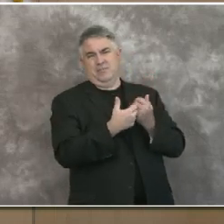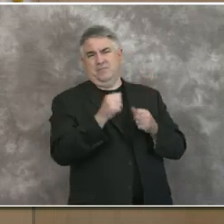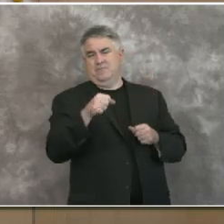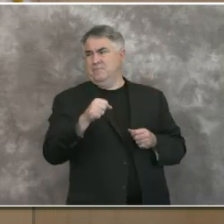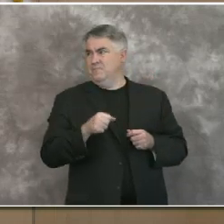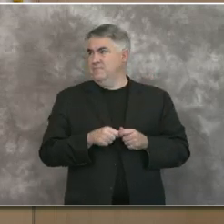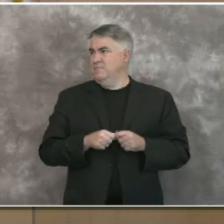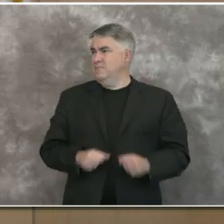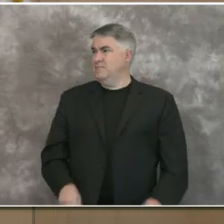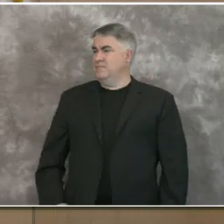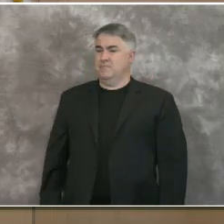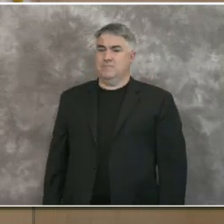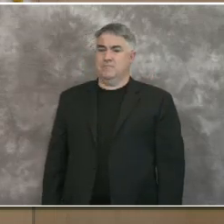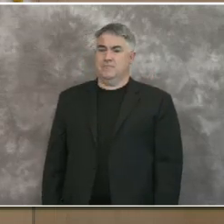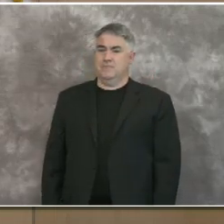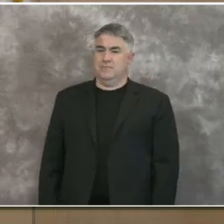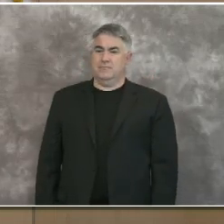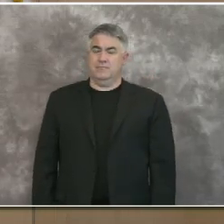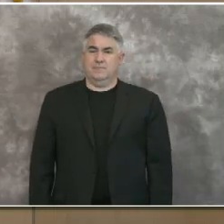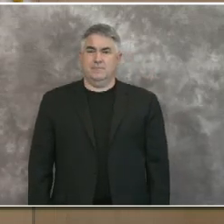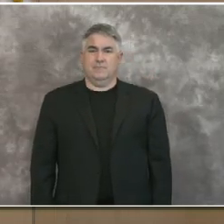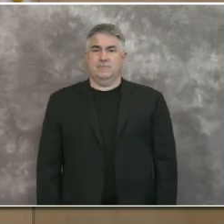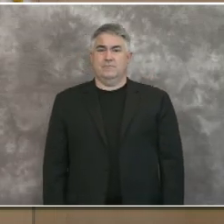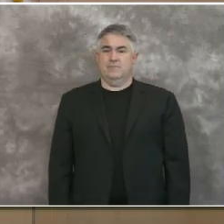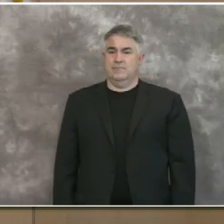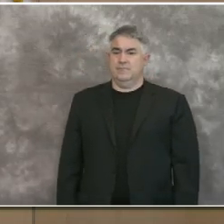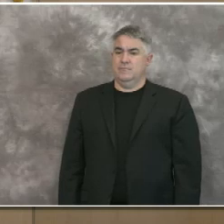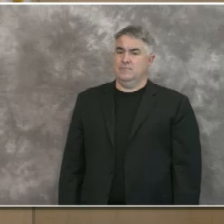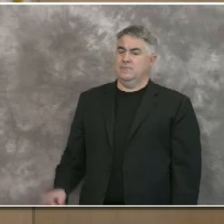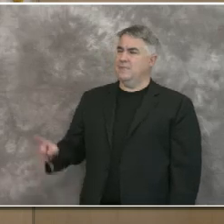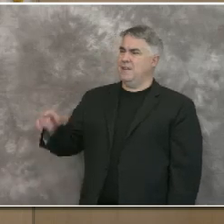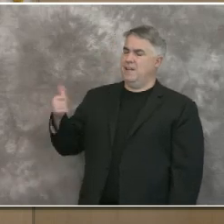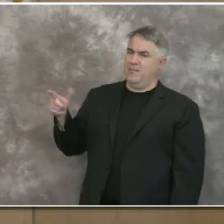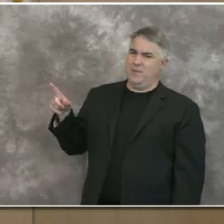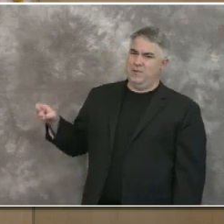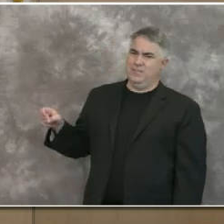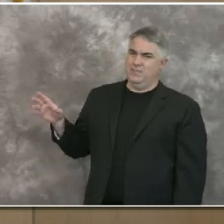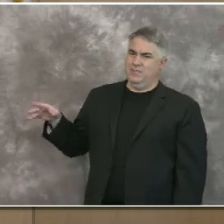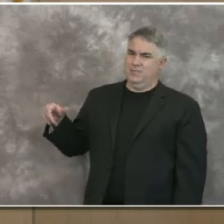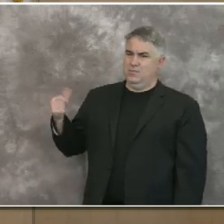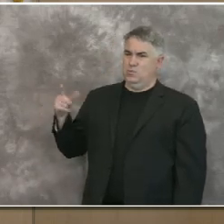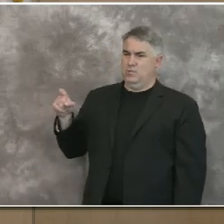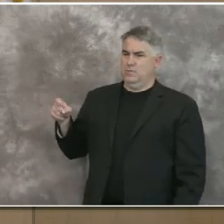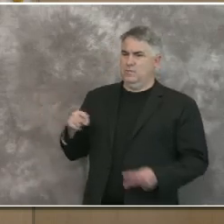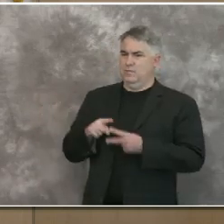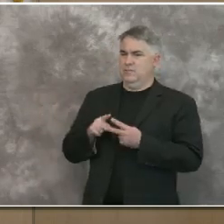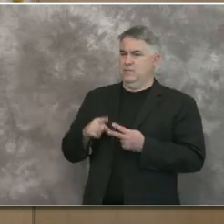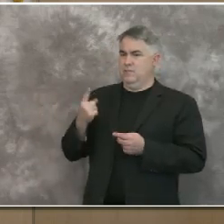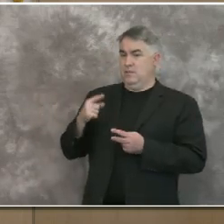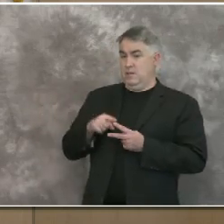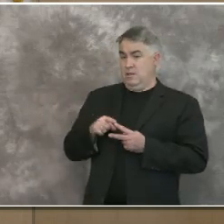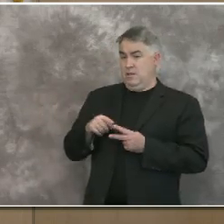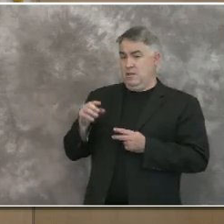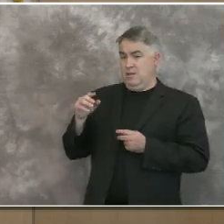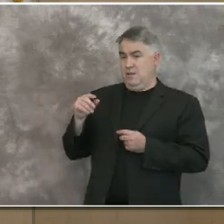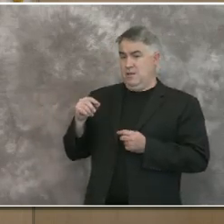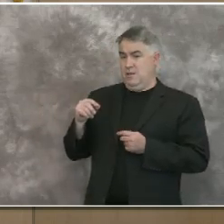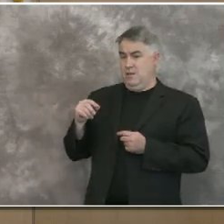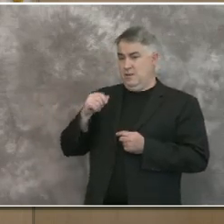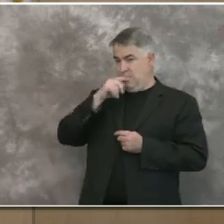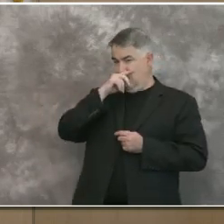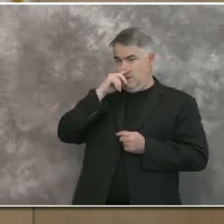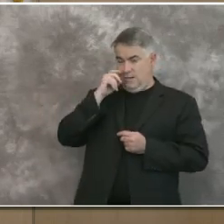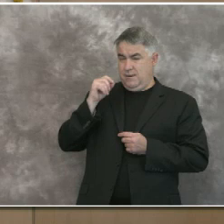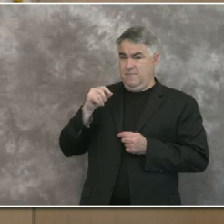you kind of covered two questions with one answer. This next one is from Mike McKinnon at KUSI. Florida